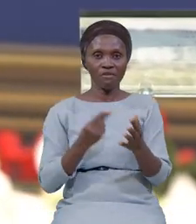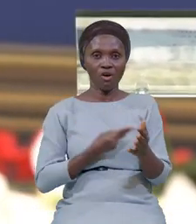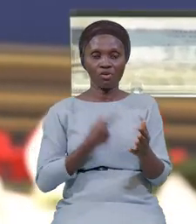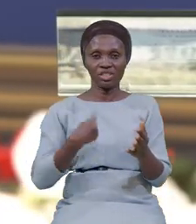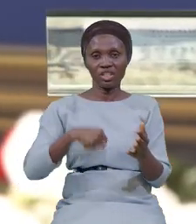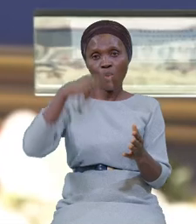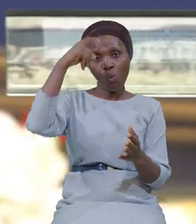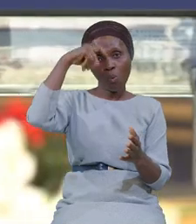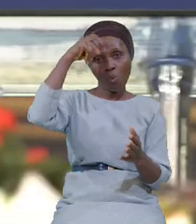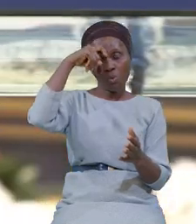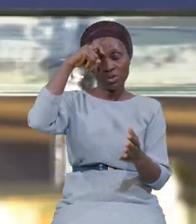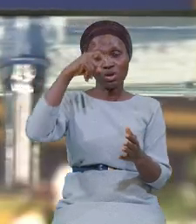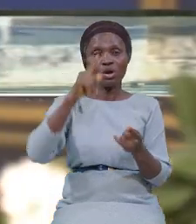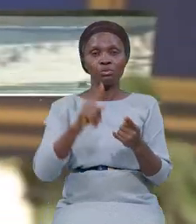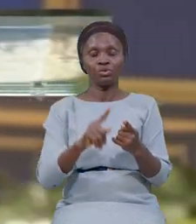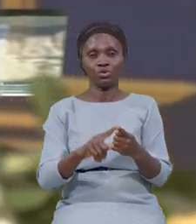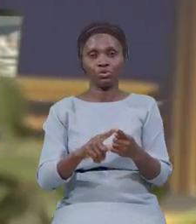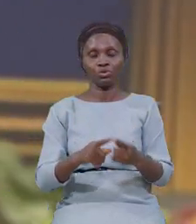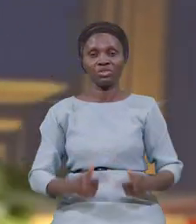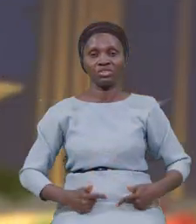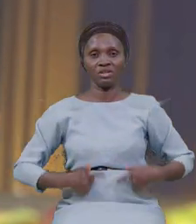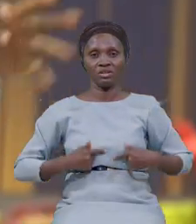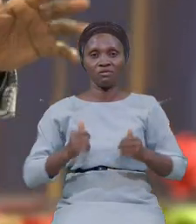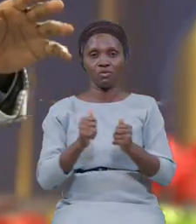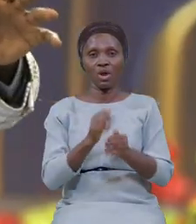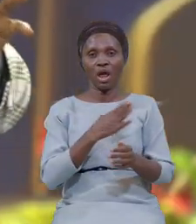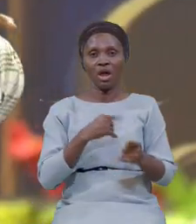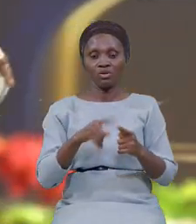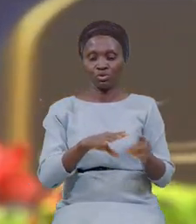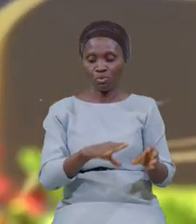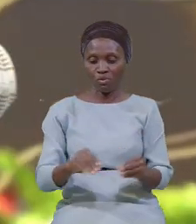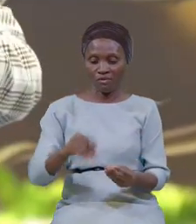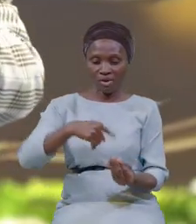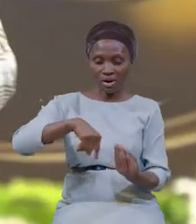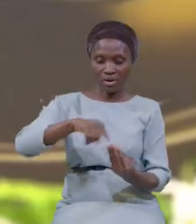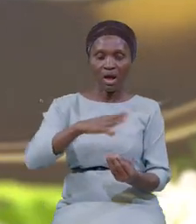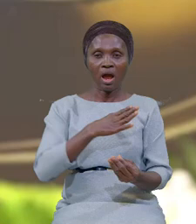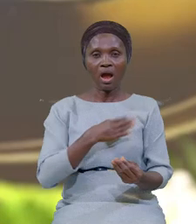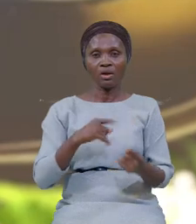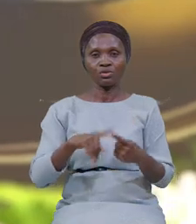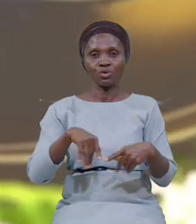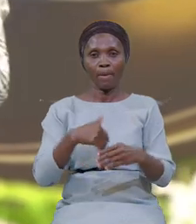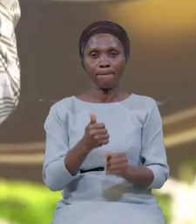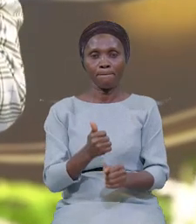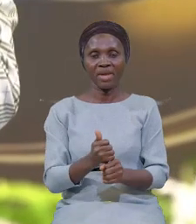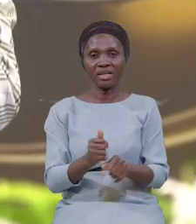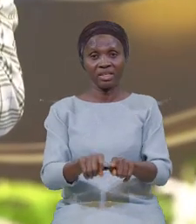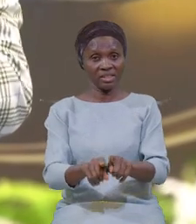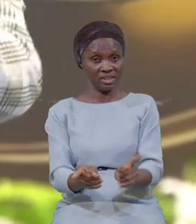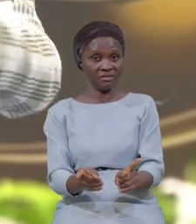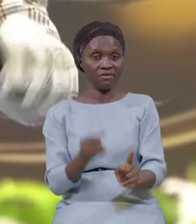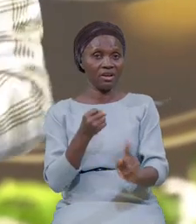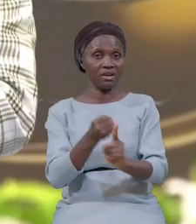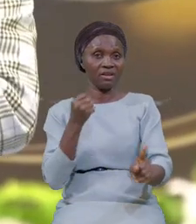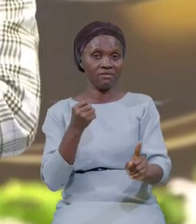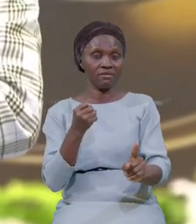the wisdom to move around and to make different impacts